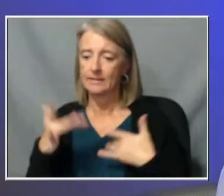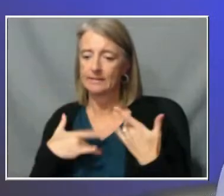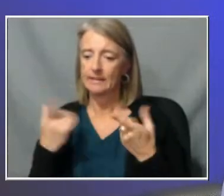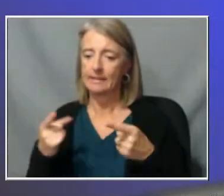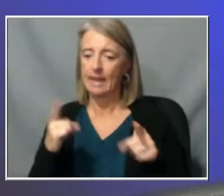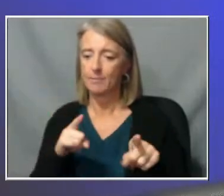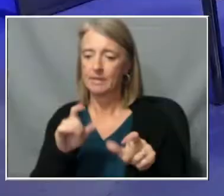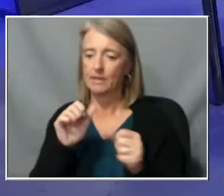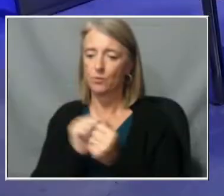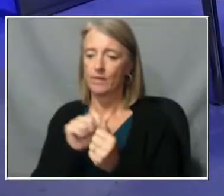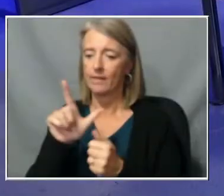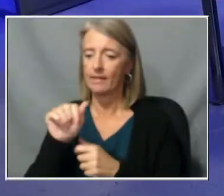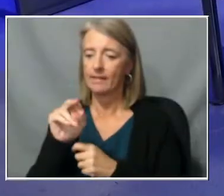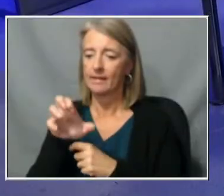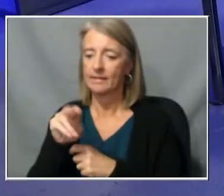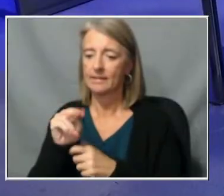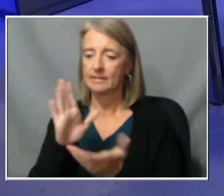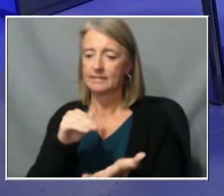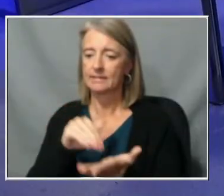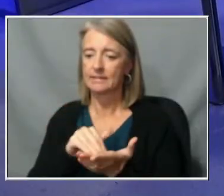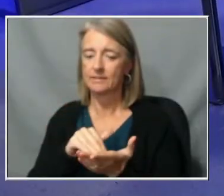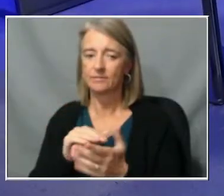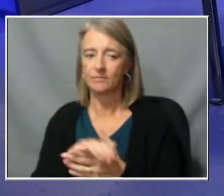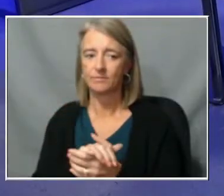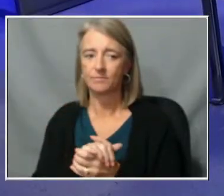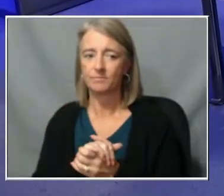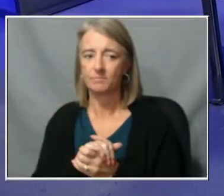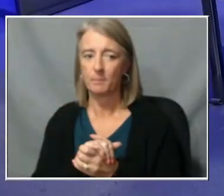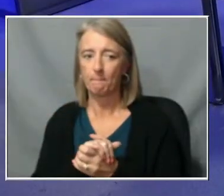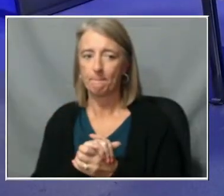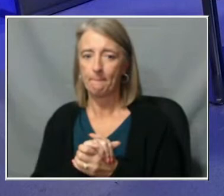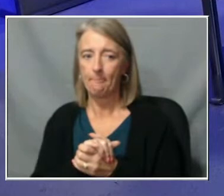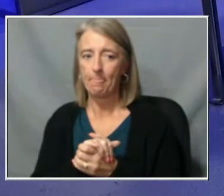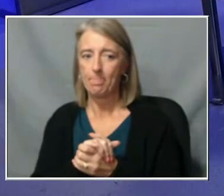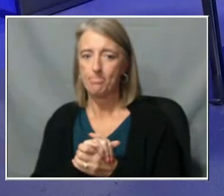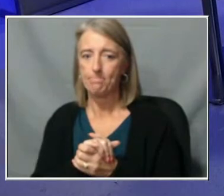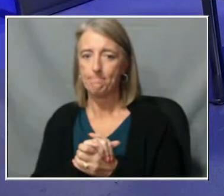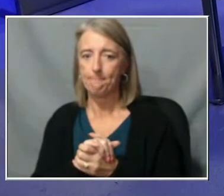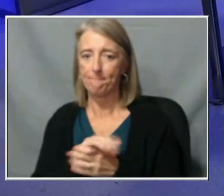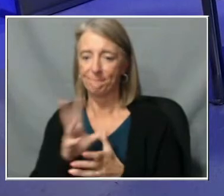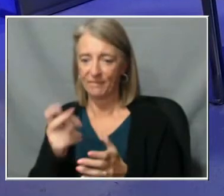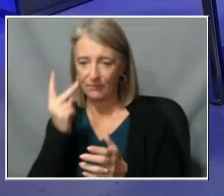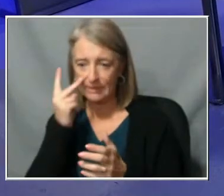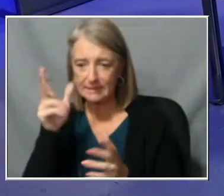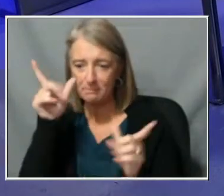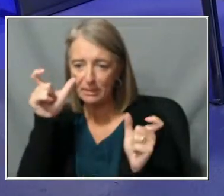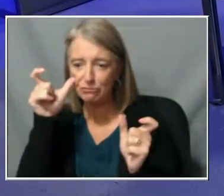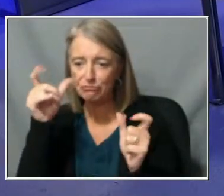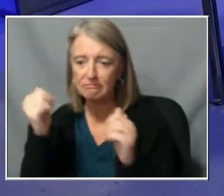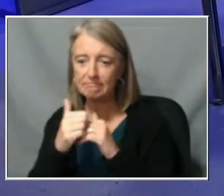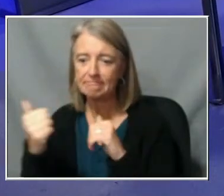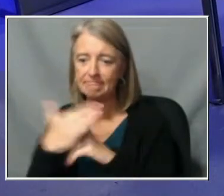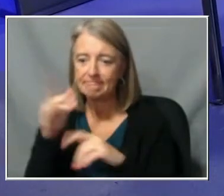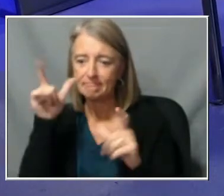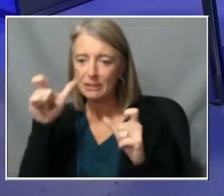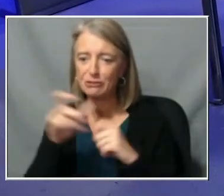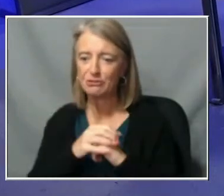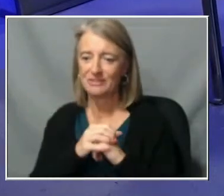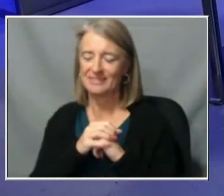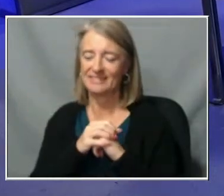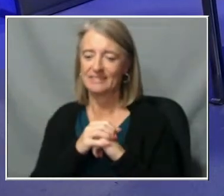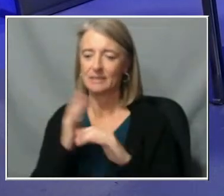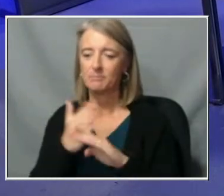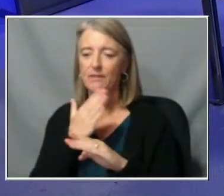Center, I think. Are you going to do the Tai Chi? I am. I love it. All right, I want to see it. I want pictures. Pictures. And before we move